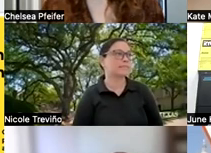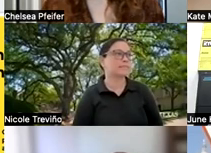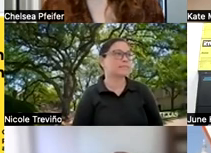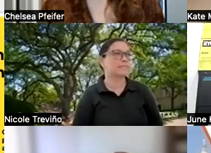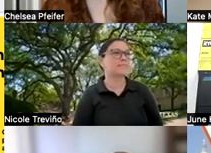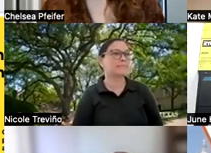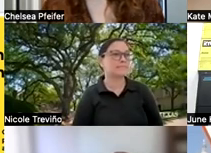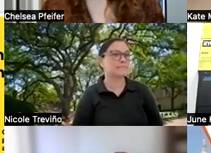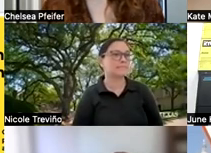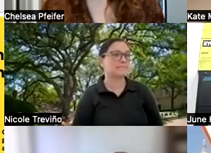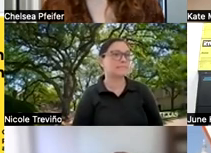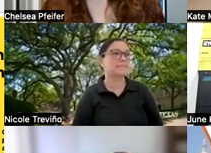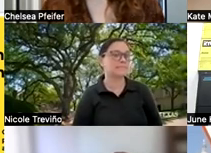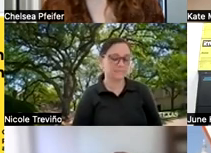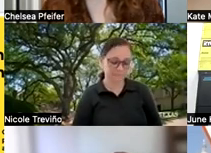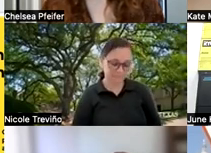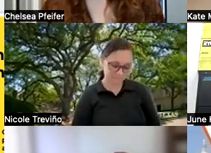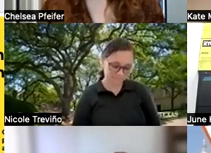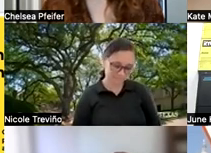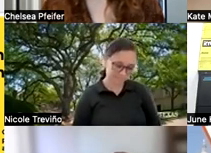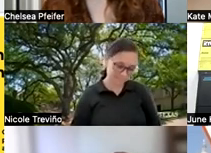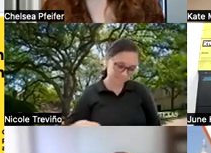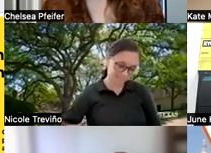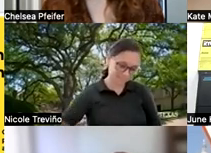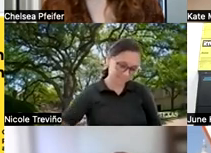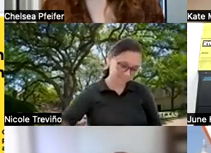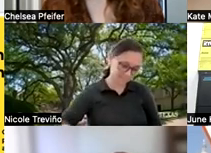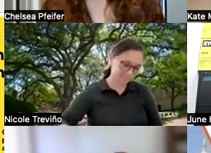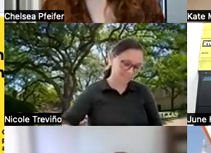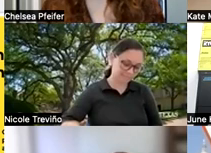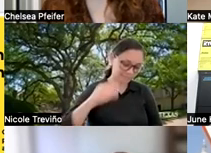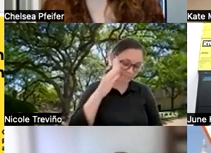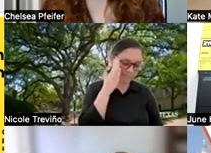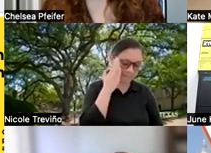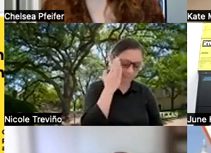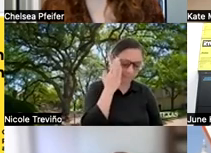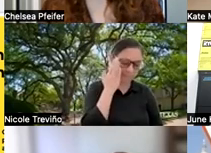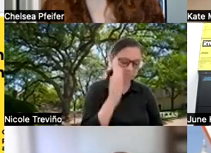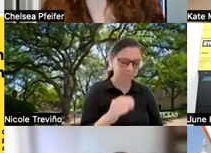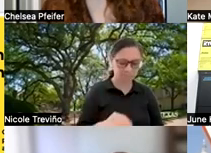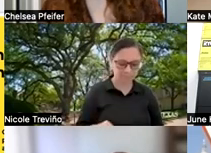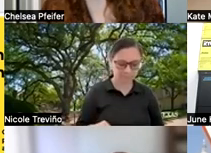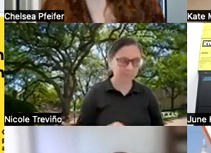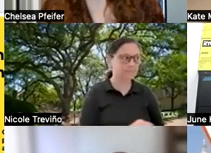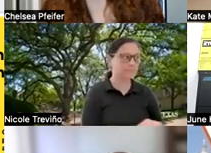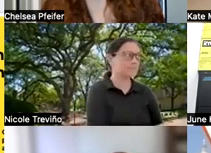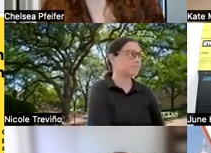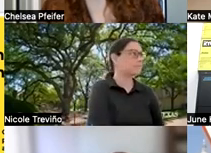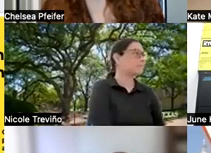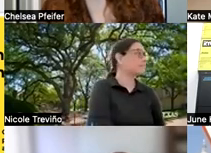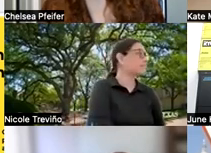Okay, so that will be our another category. And then just as June